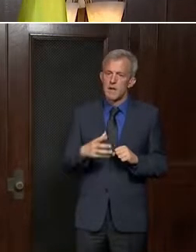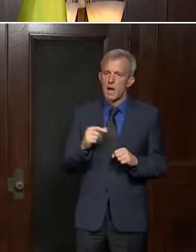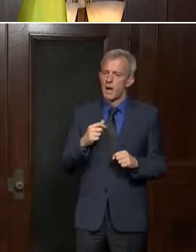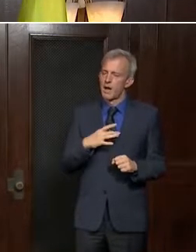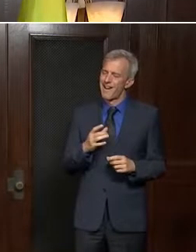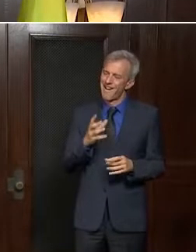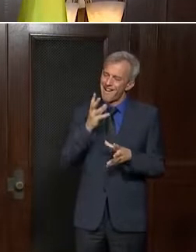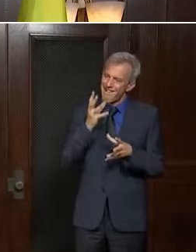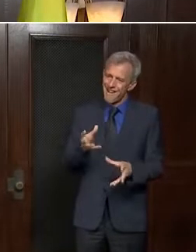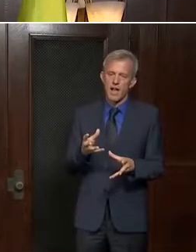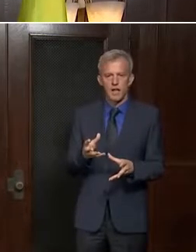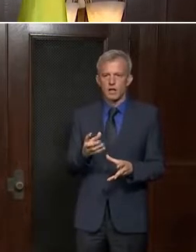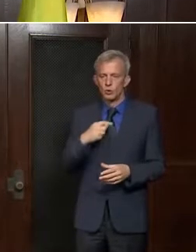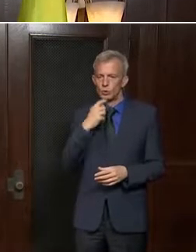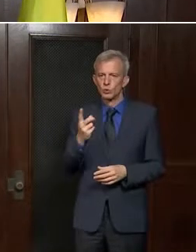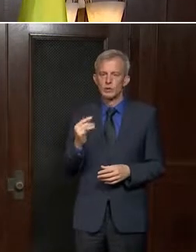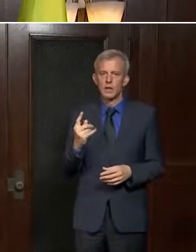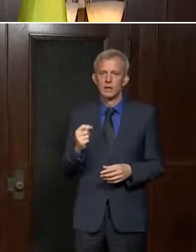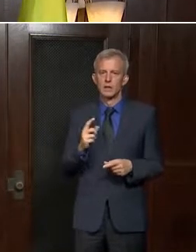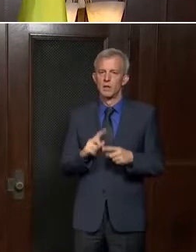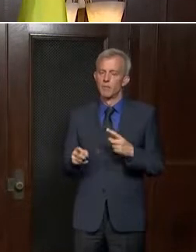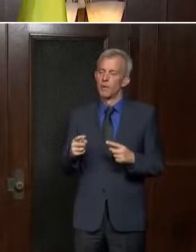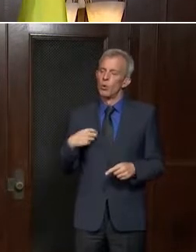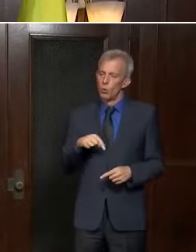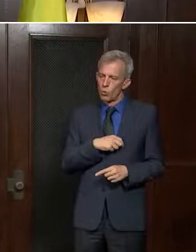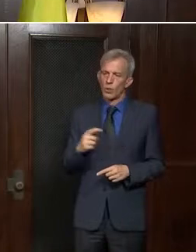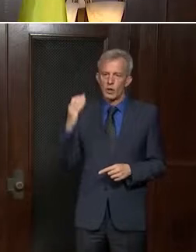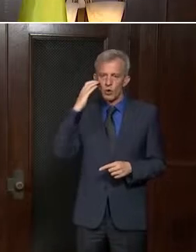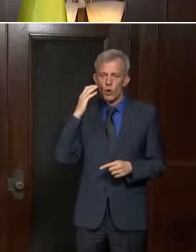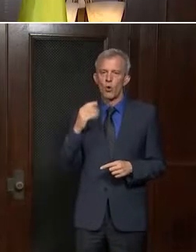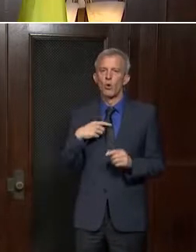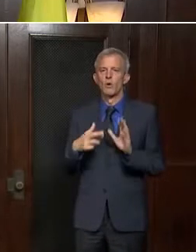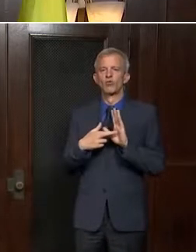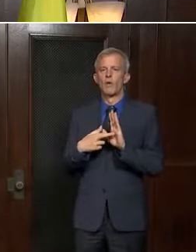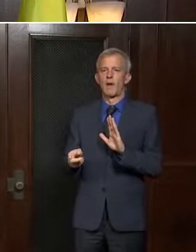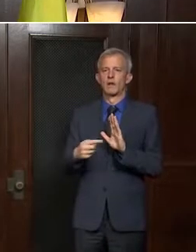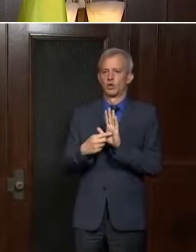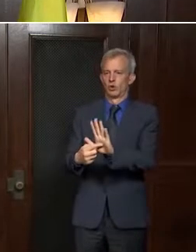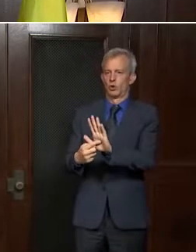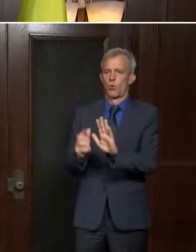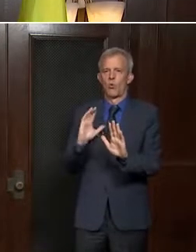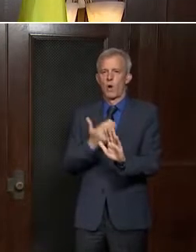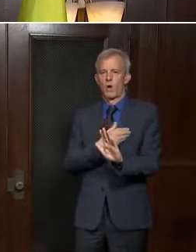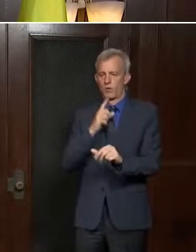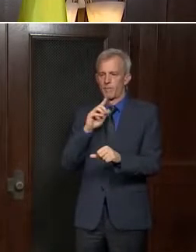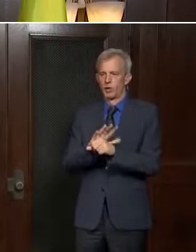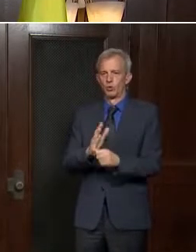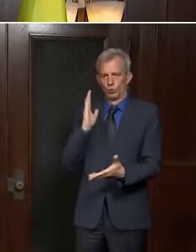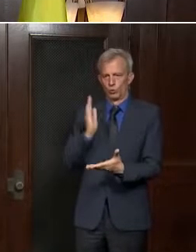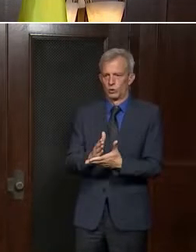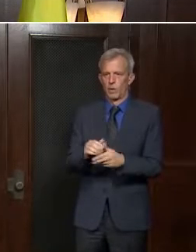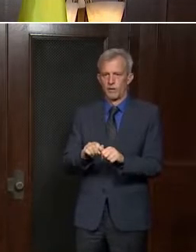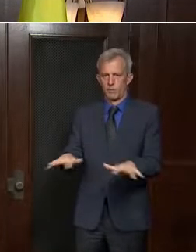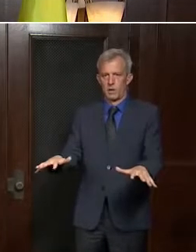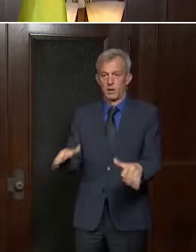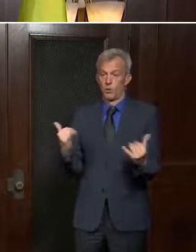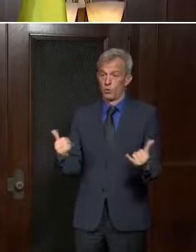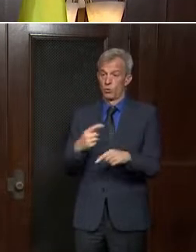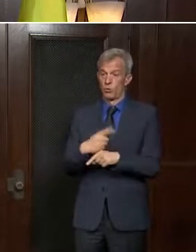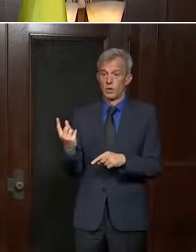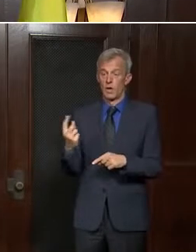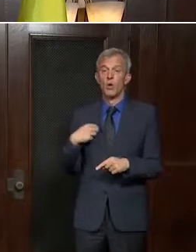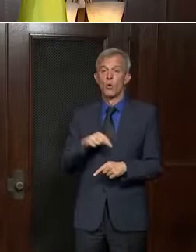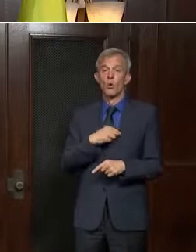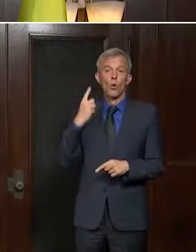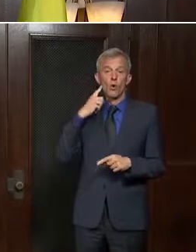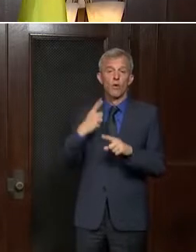say. But that said, we know that it reflected our commitment to stopping the spread. And today, along those lines, we